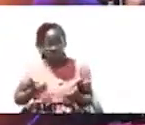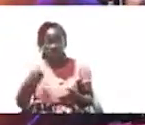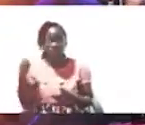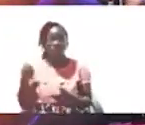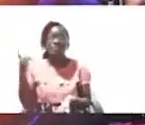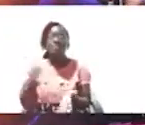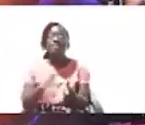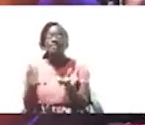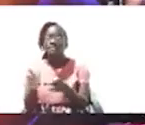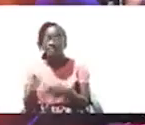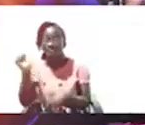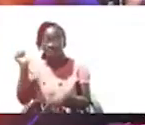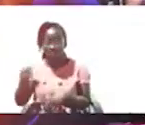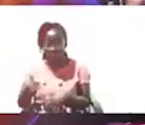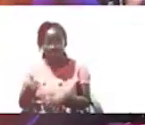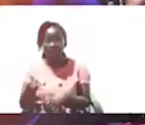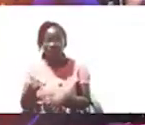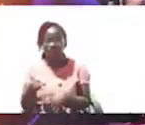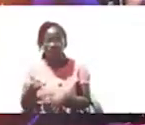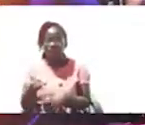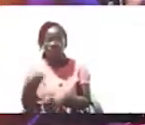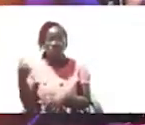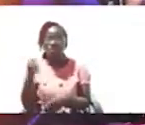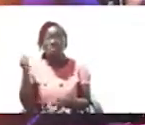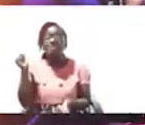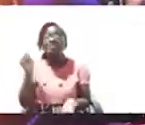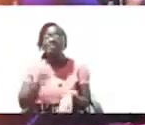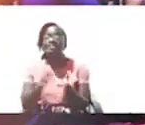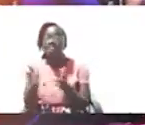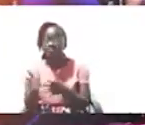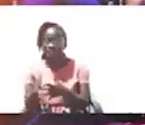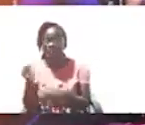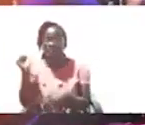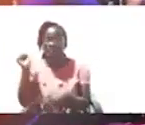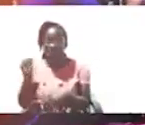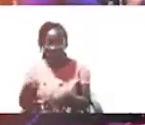Jesus who is accredited